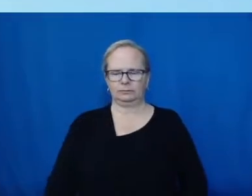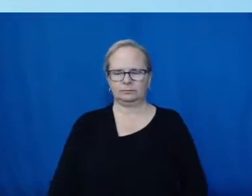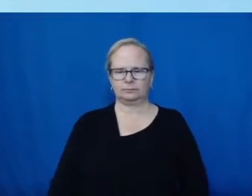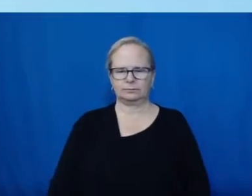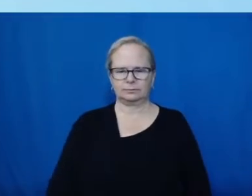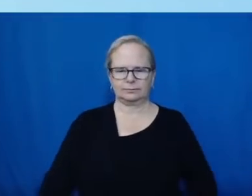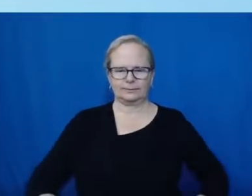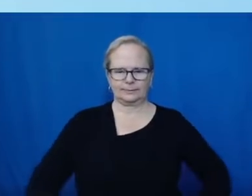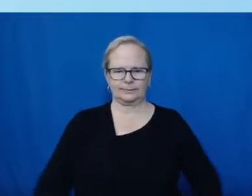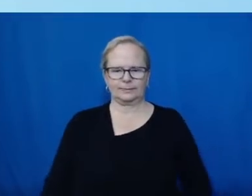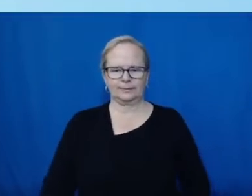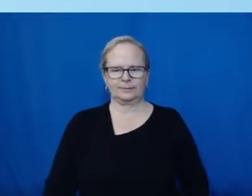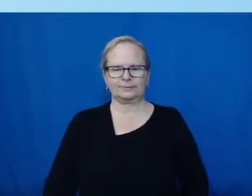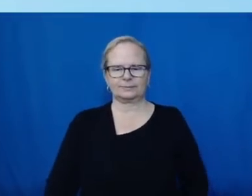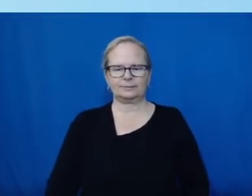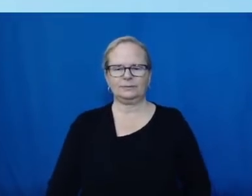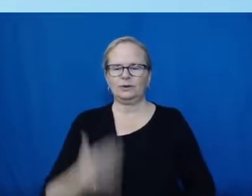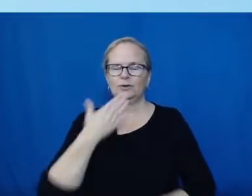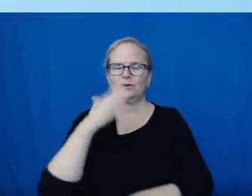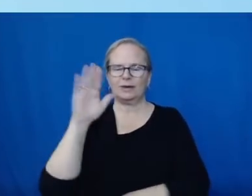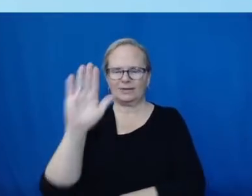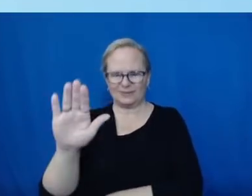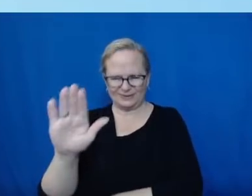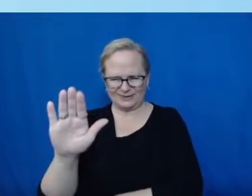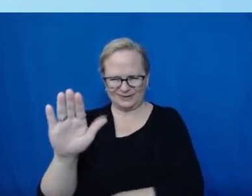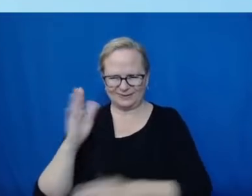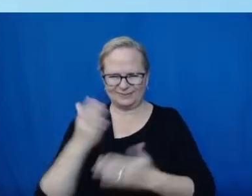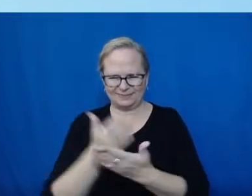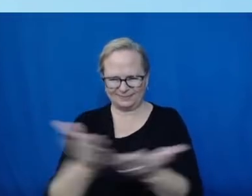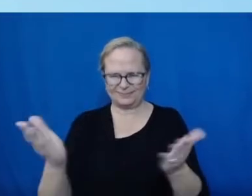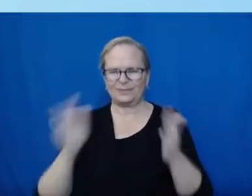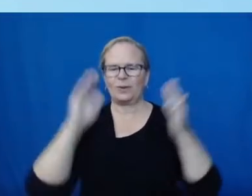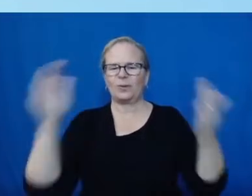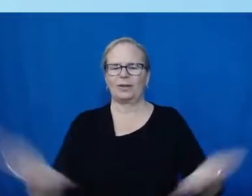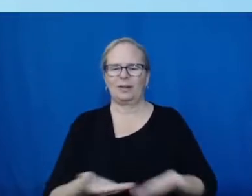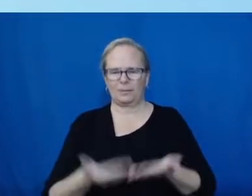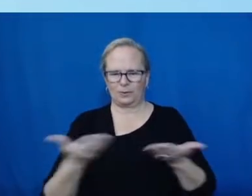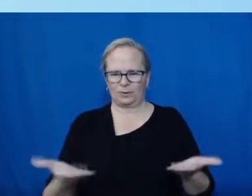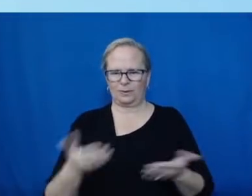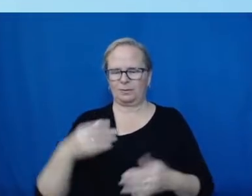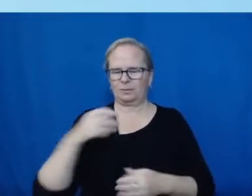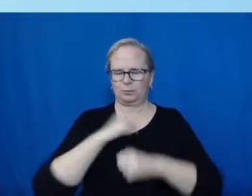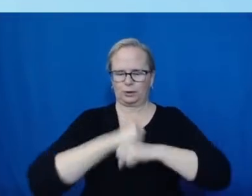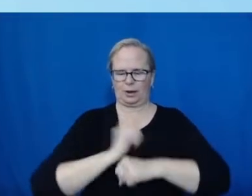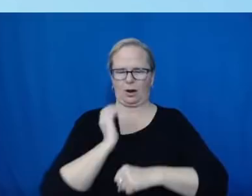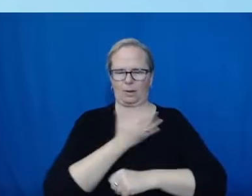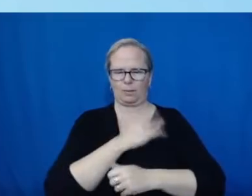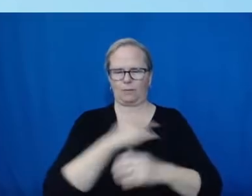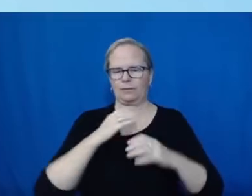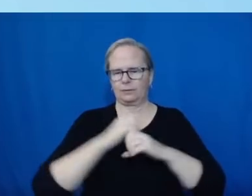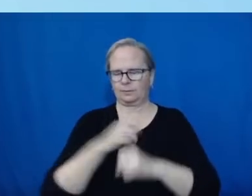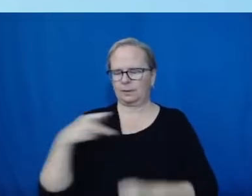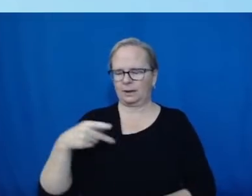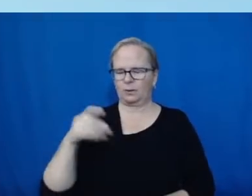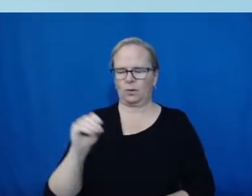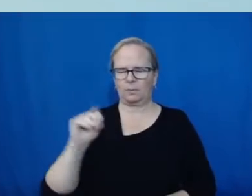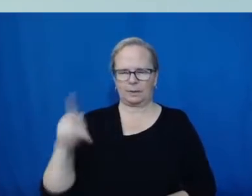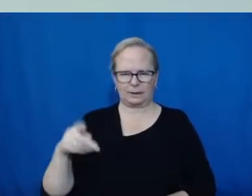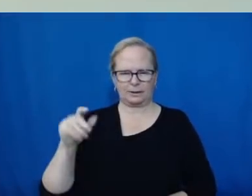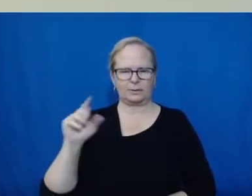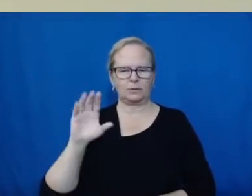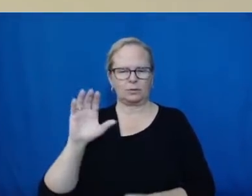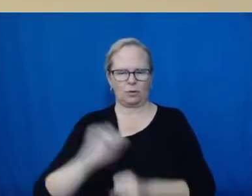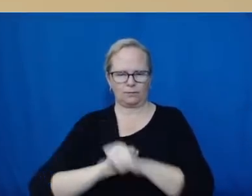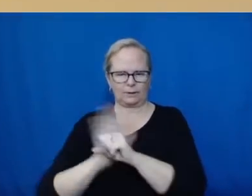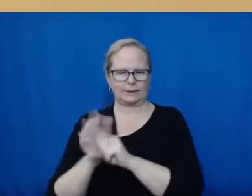Good afternoon, everyone, and welcome to our Protect Our Province COVID-19 briefing for Alberta on October 5th, 2021. We are